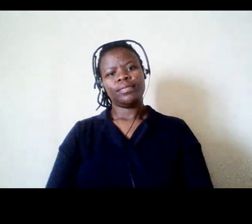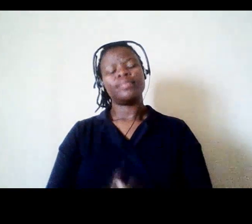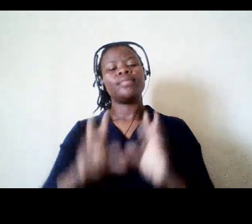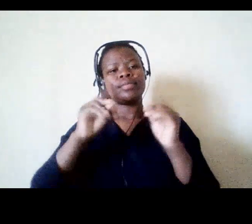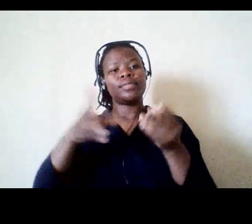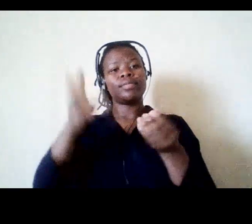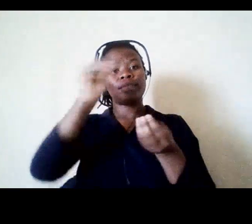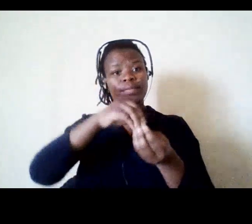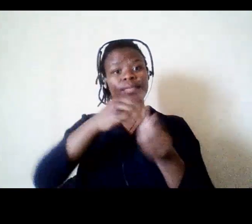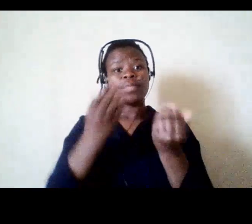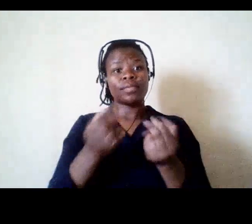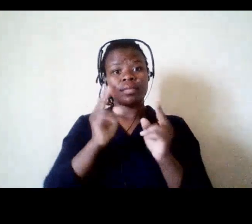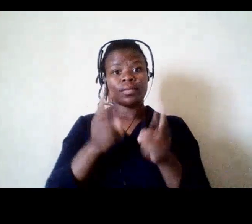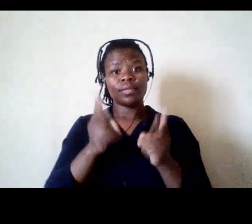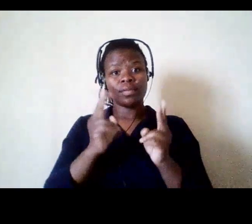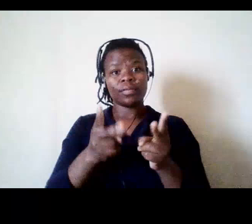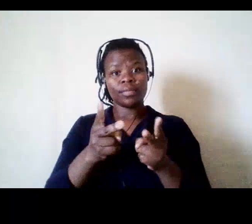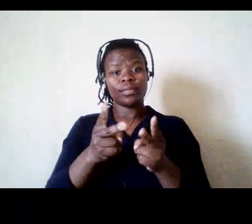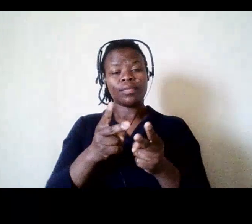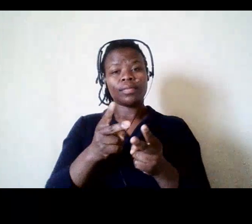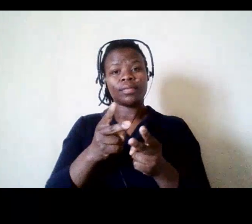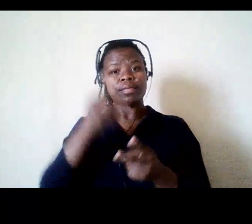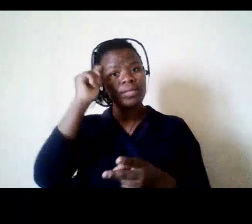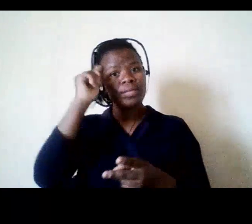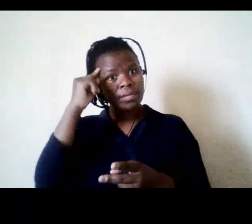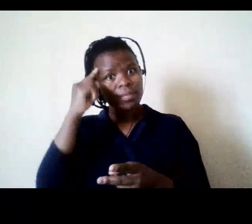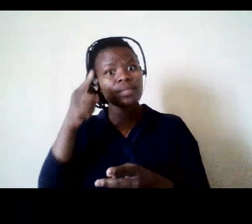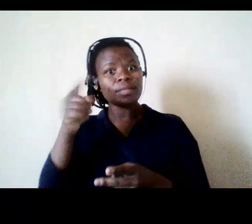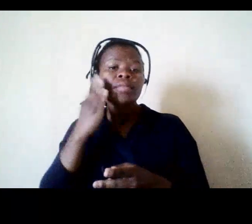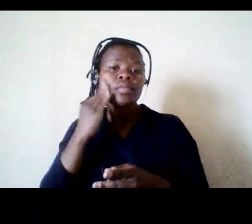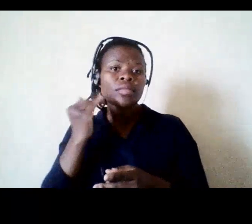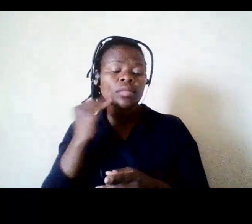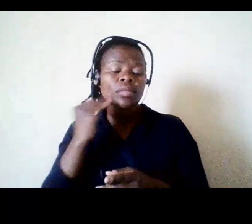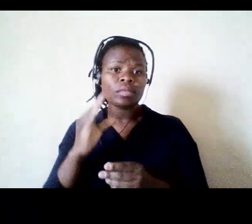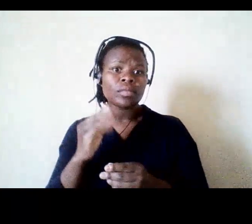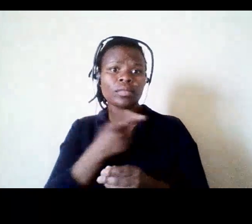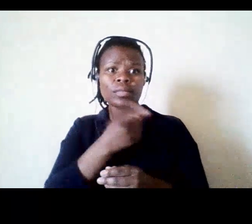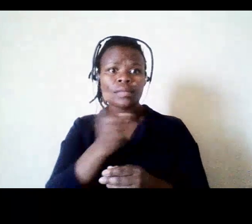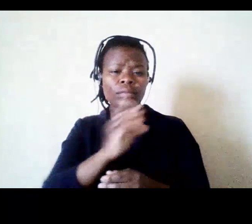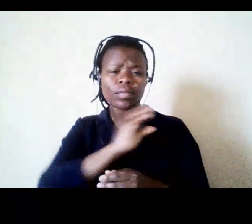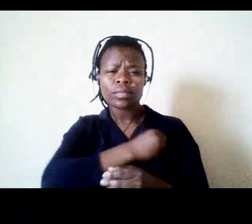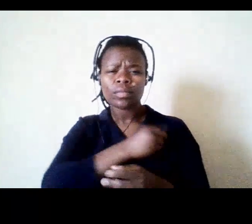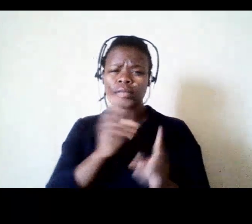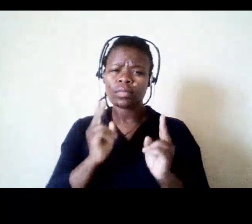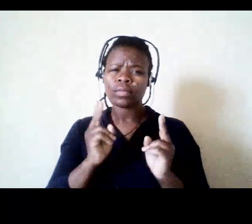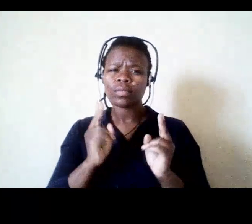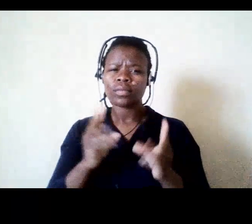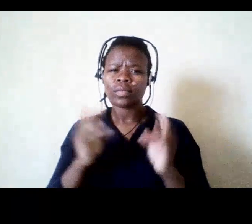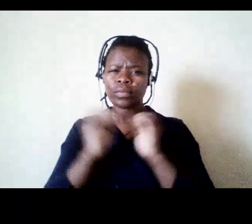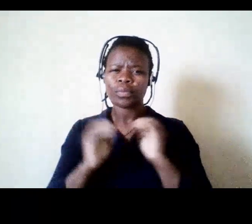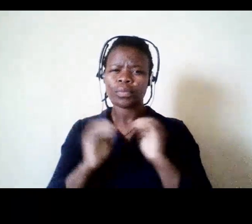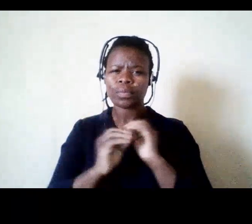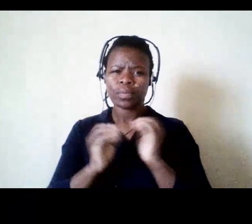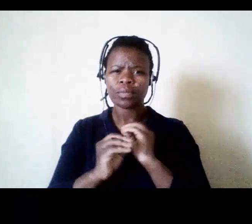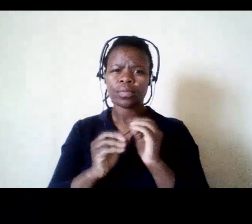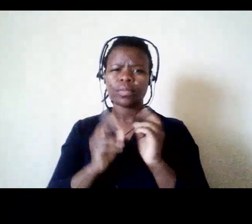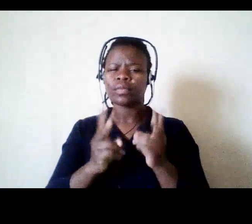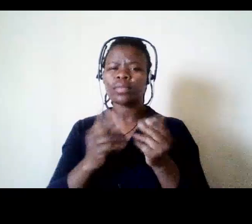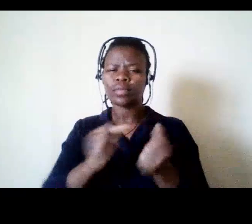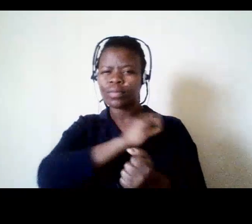Chantal experiencing that. You and I who are able-bodied. Now, imagine how persons with disabilities feel and how that impacts on their